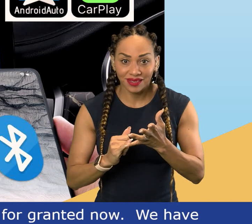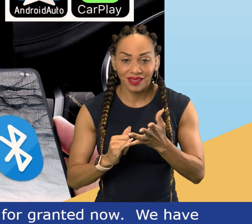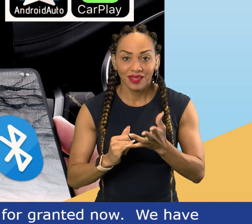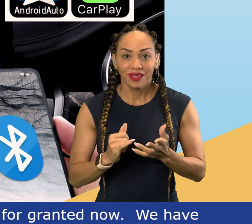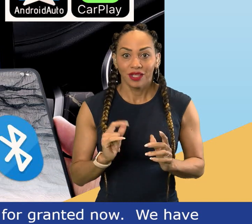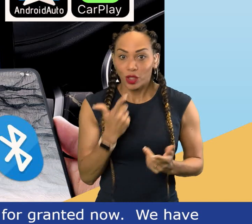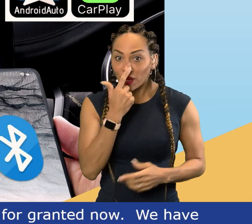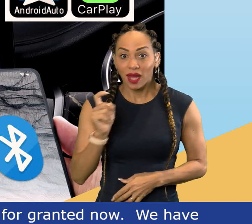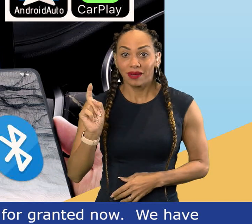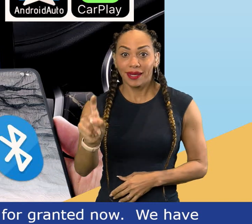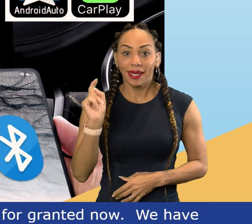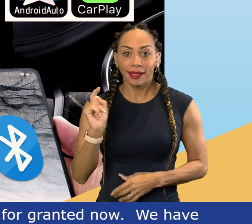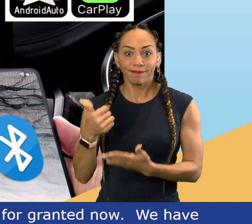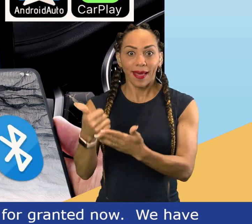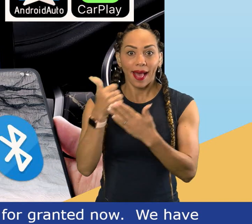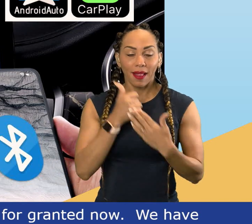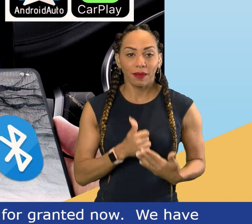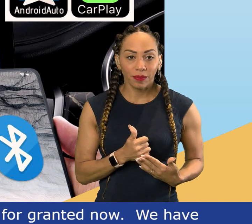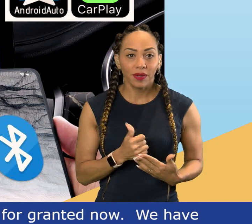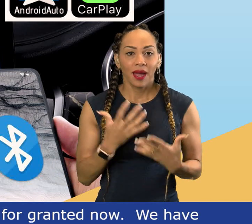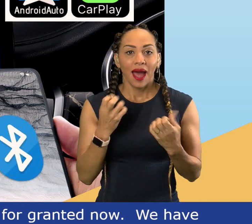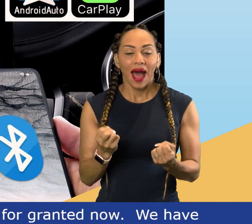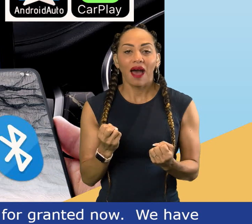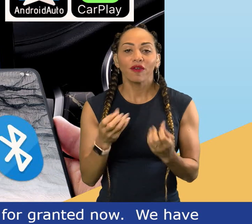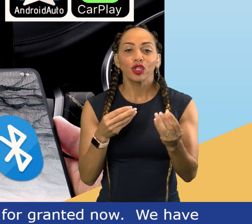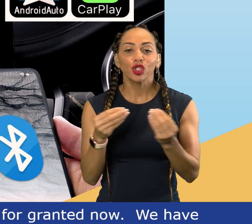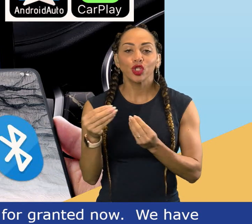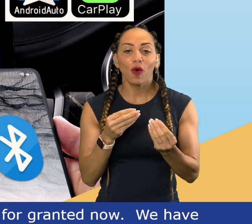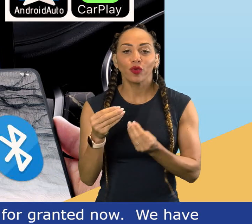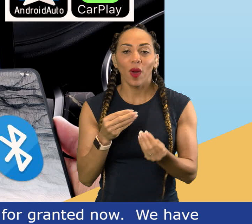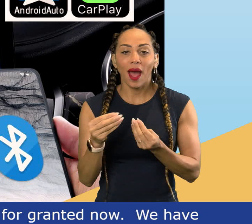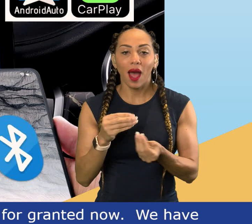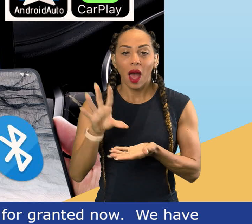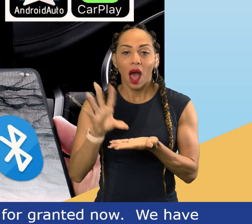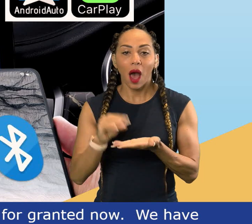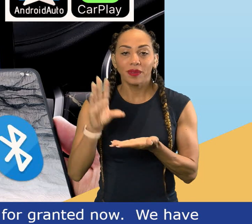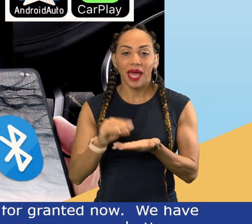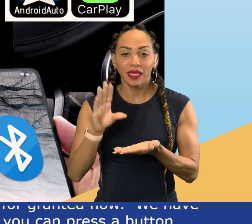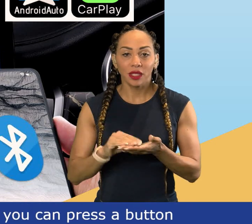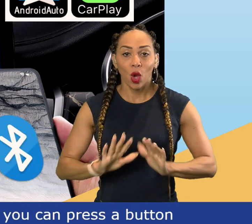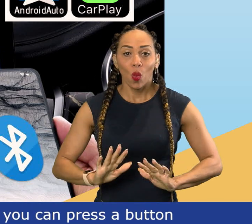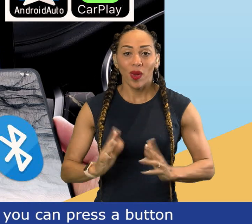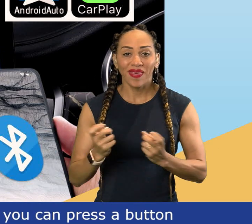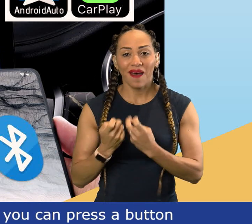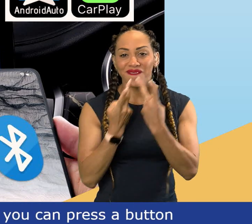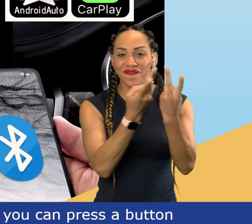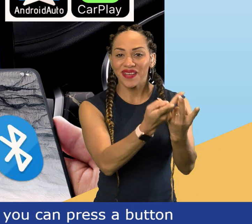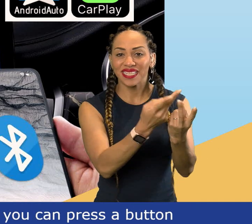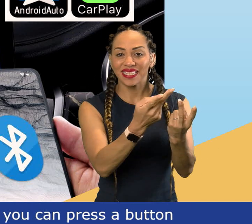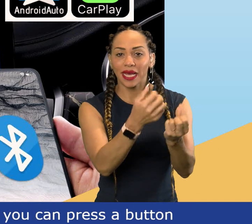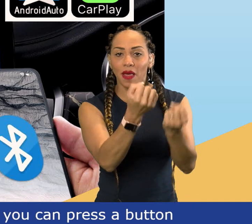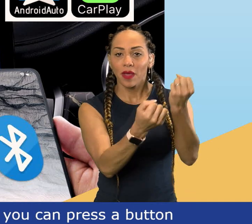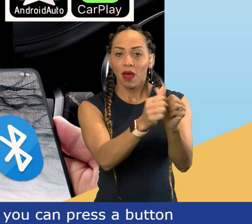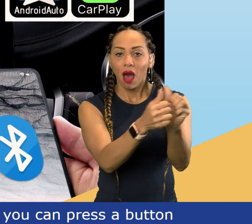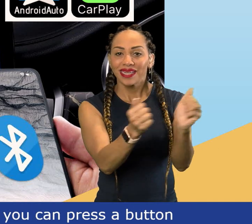got over-the-air software updates, which basically means you can get updates to your car without visiting the dealer, which is obviously very good convenience. And then we have things